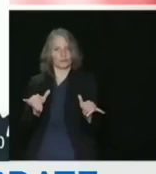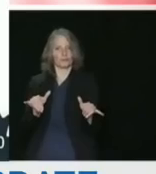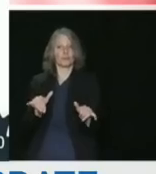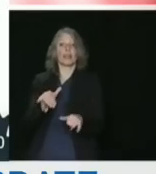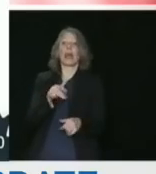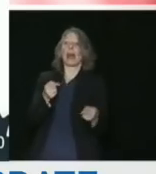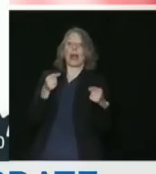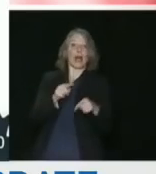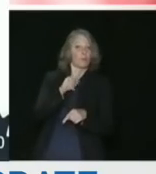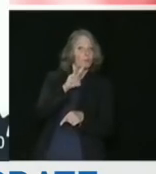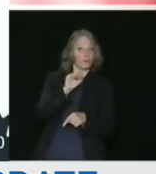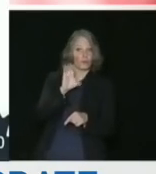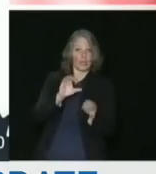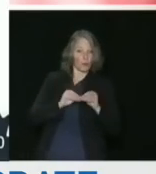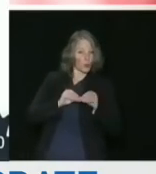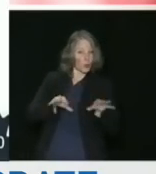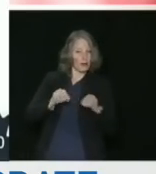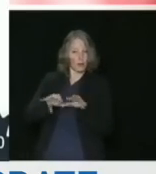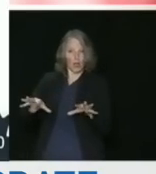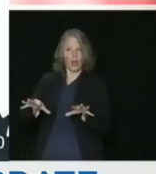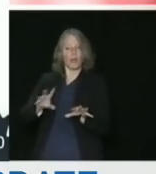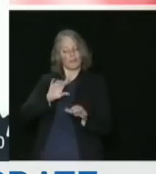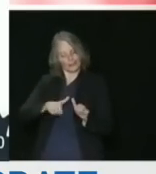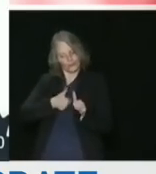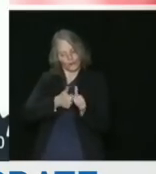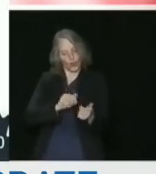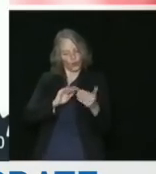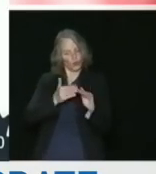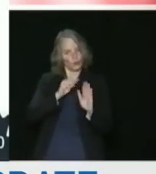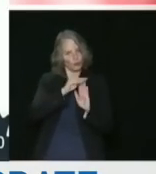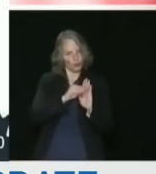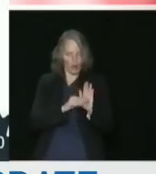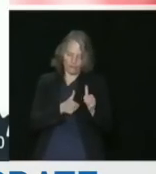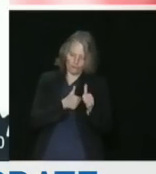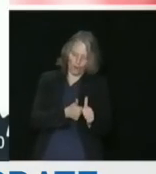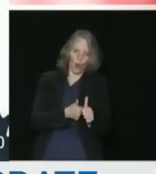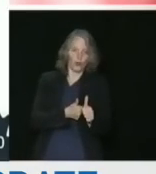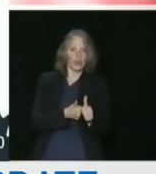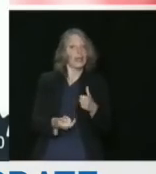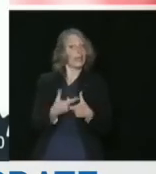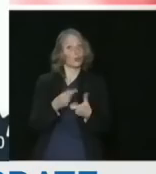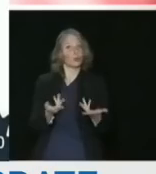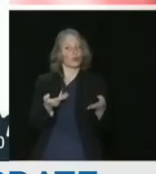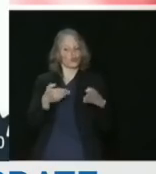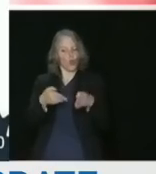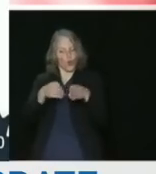variants of concerns are surging, community-based measures, including restrictions, are needed